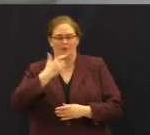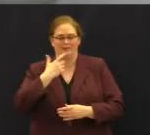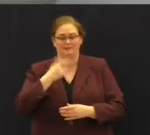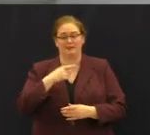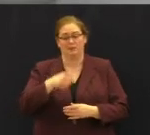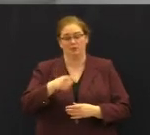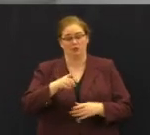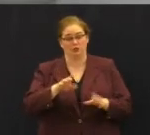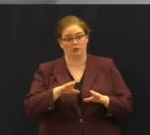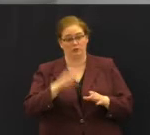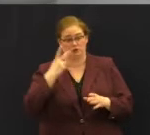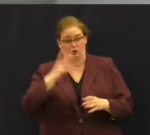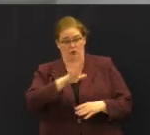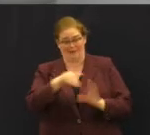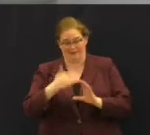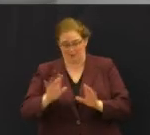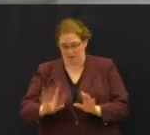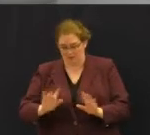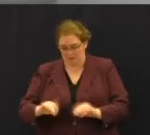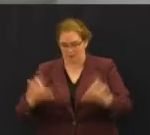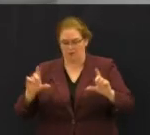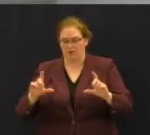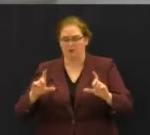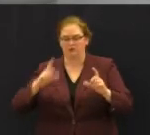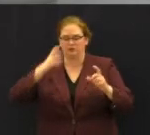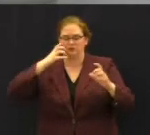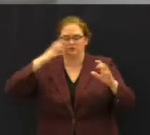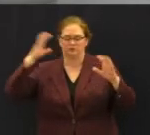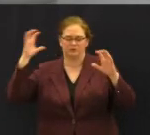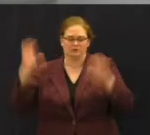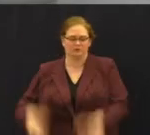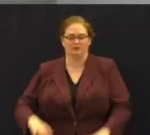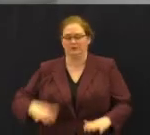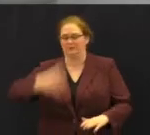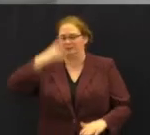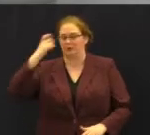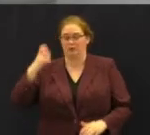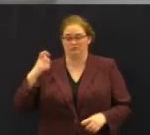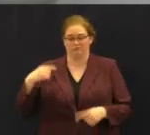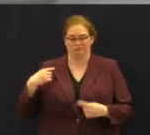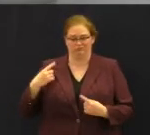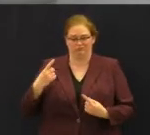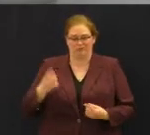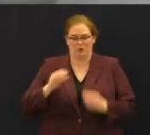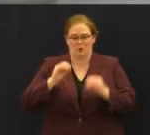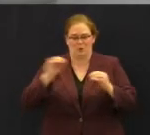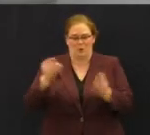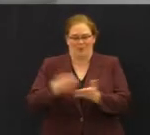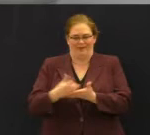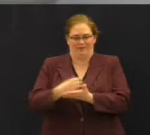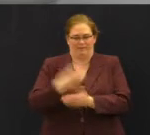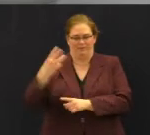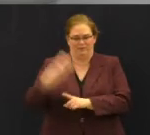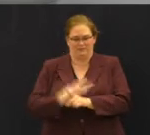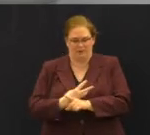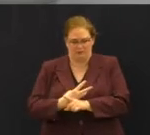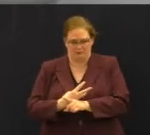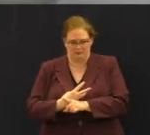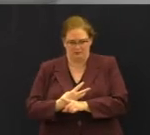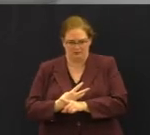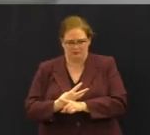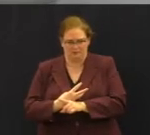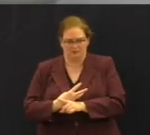your email that she had burst into tears because she had had zero income for 6 months, and